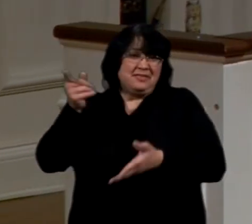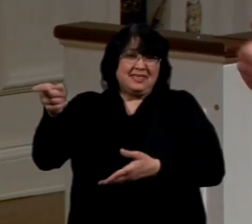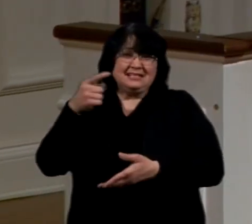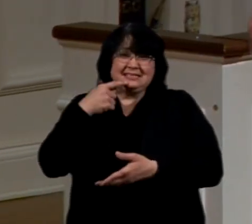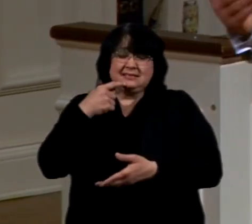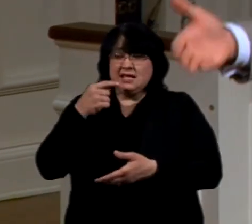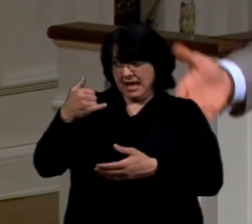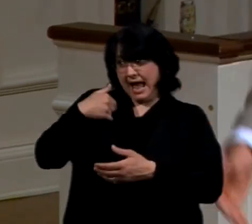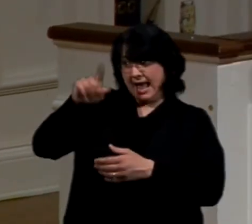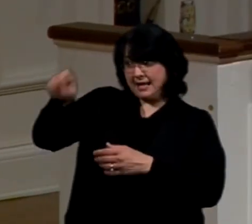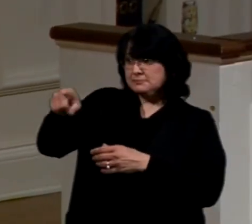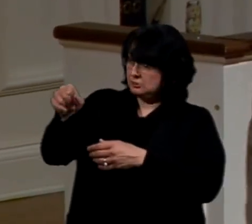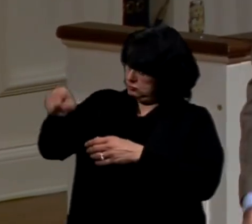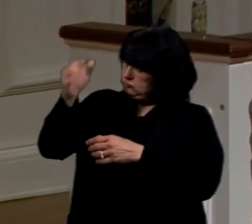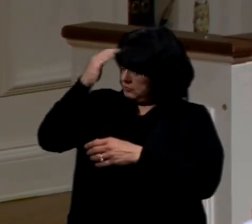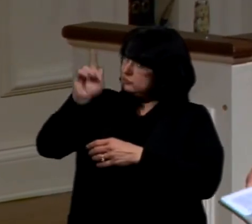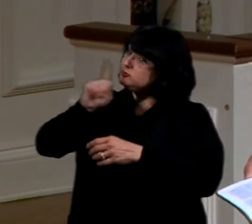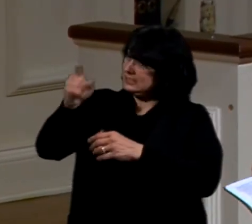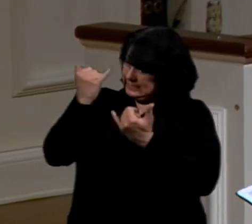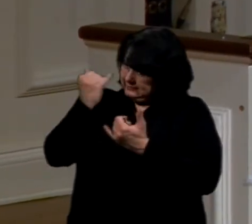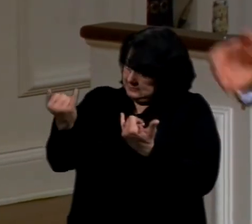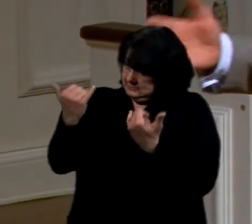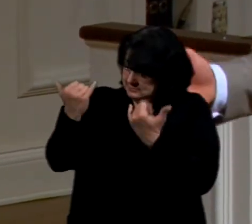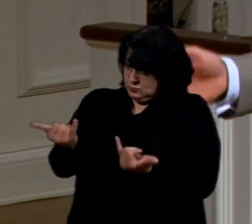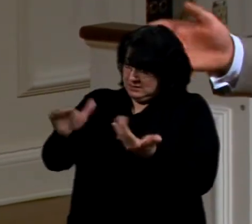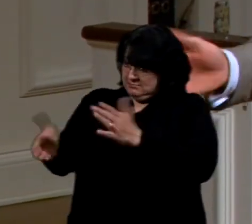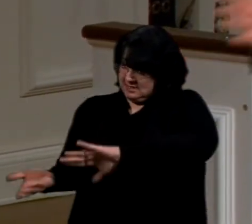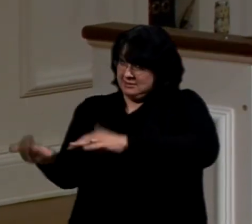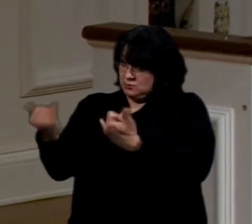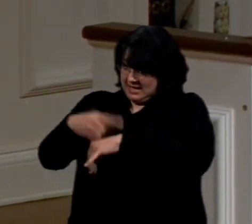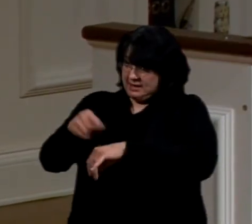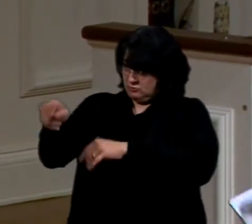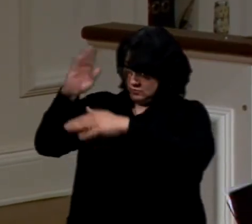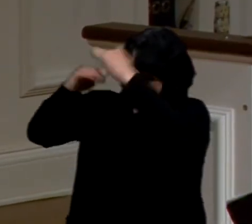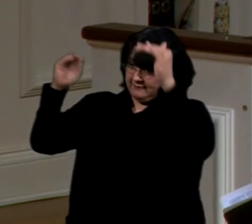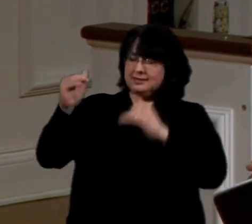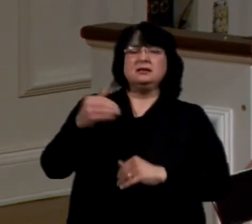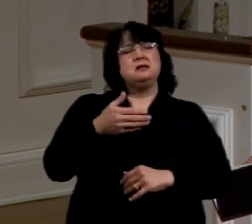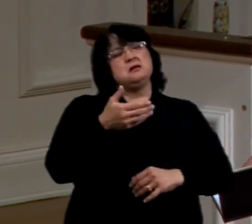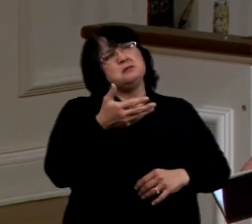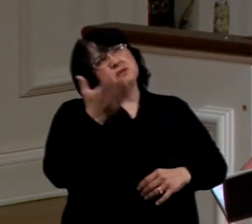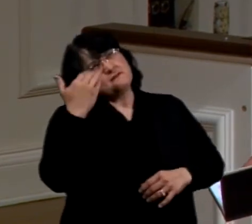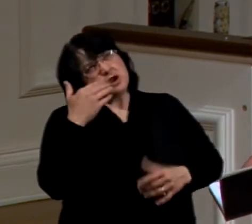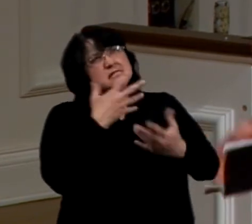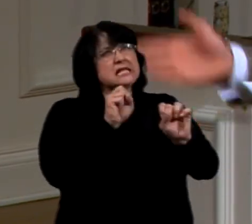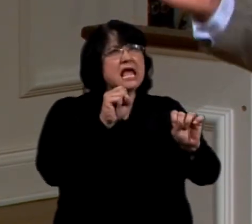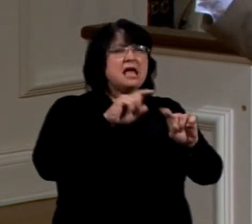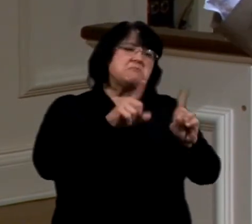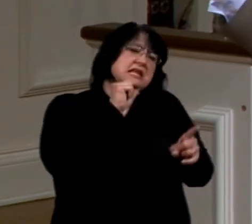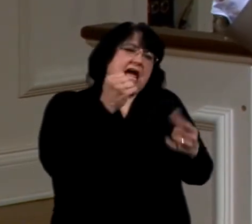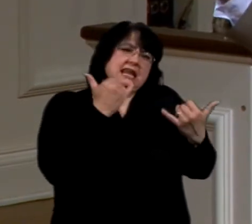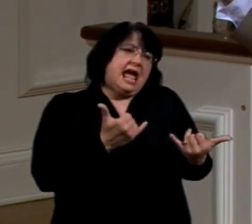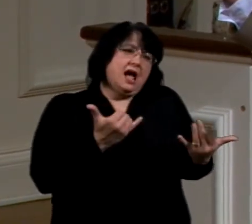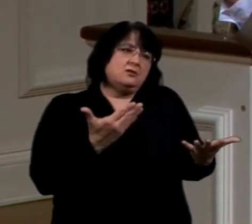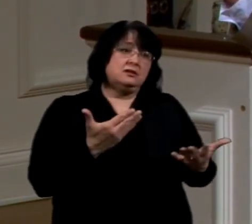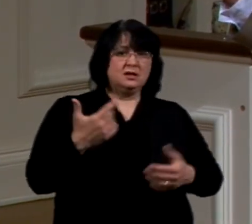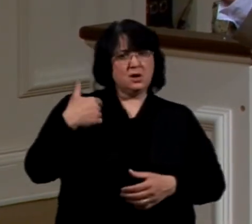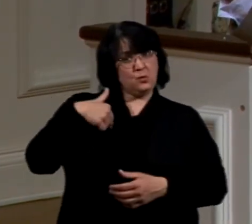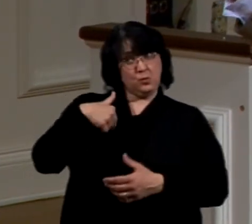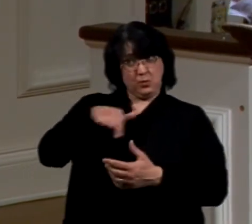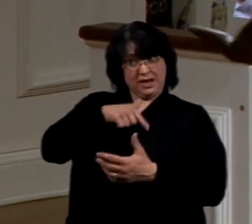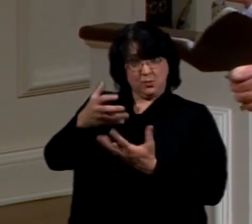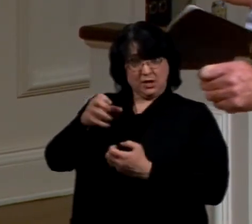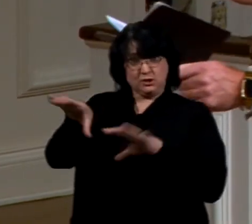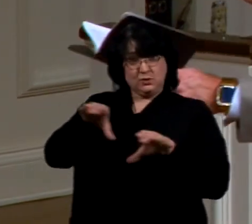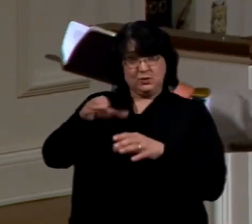If you die today, do you know that you would go to heaven? And they say, well, at one time I was saved, but not now. What do we want to do as good Baptists? We